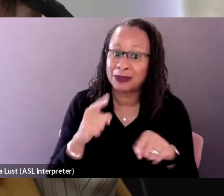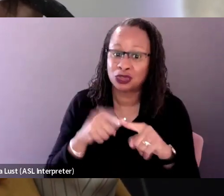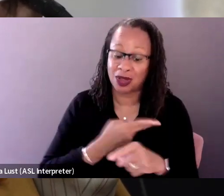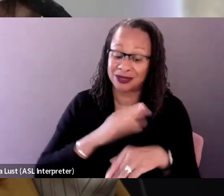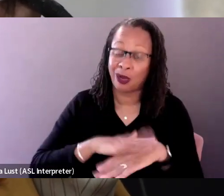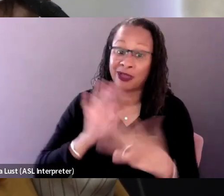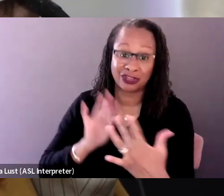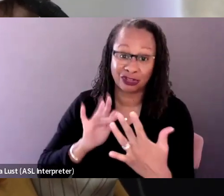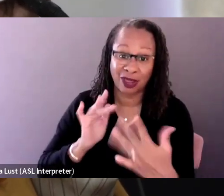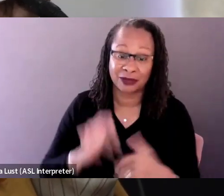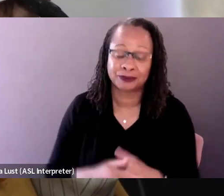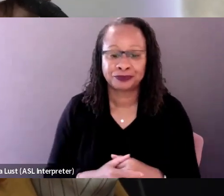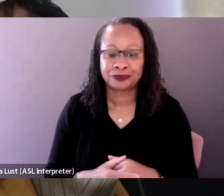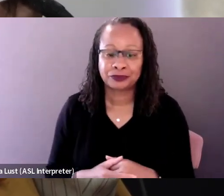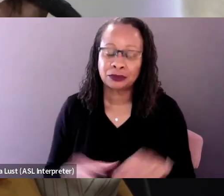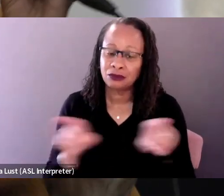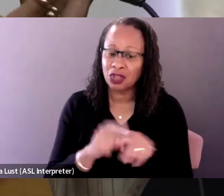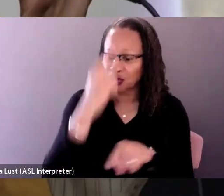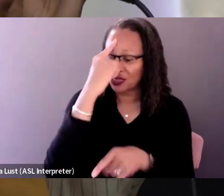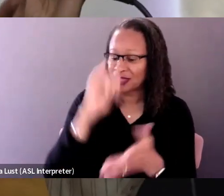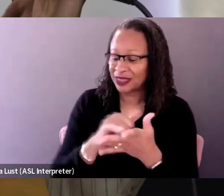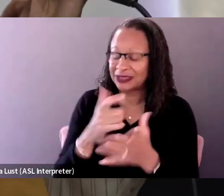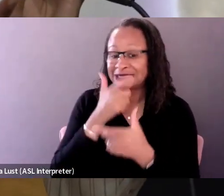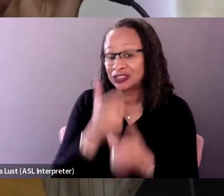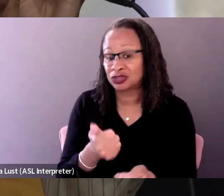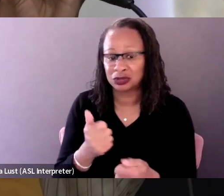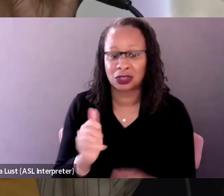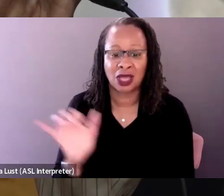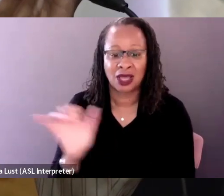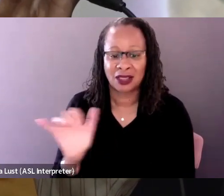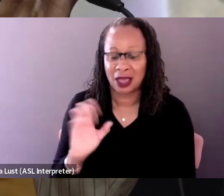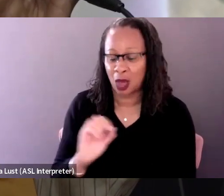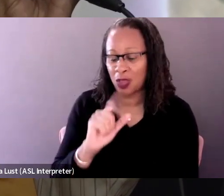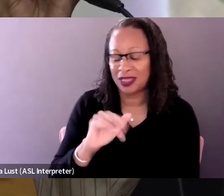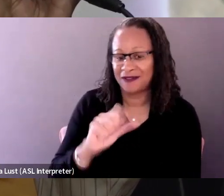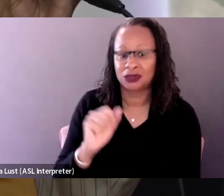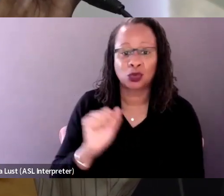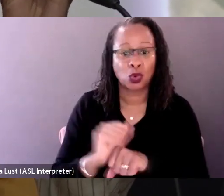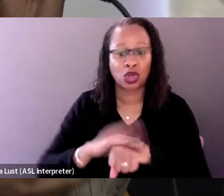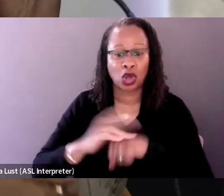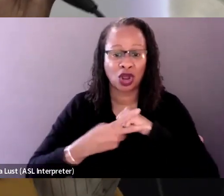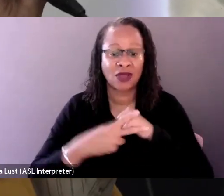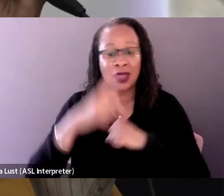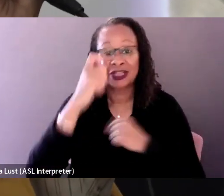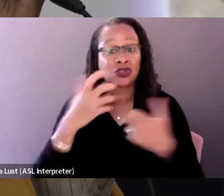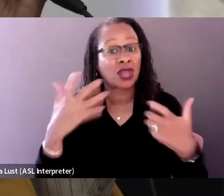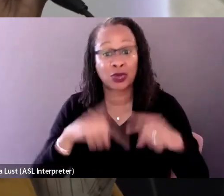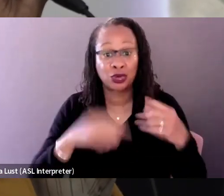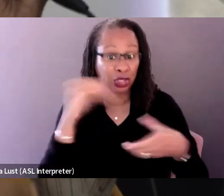And yeah, I also think it's interesting, like, Olivia and I are working on an archive because there was a lot we couldn't include here.